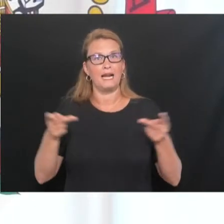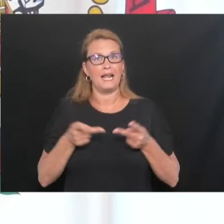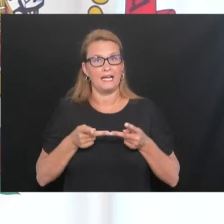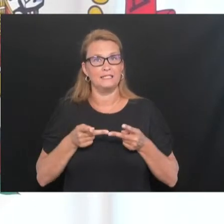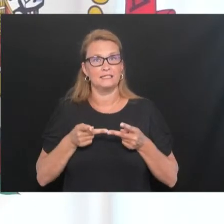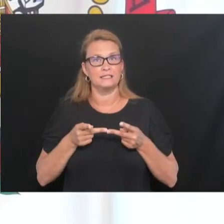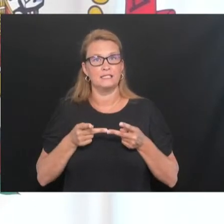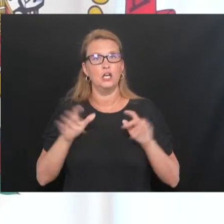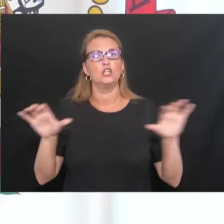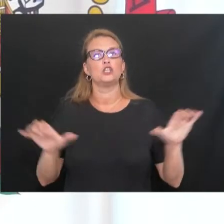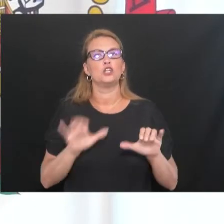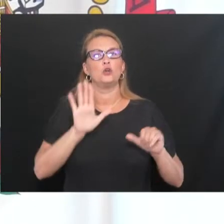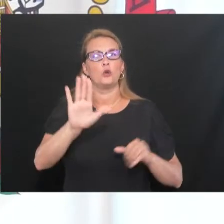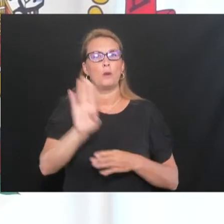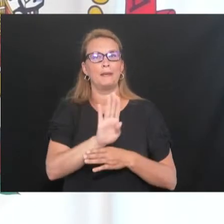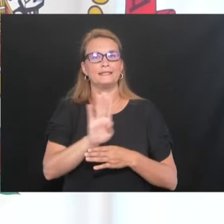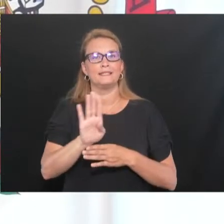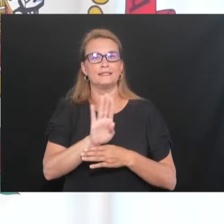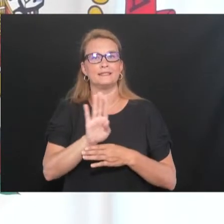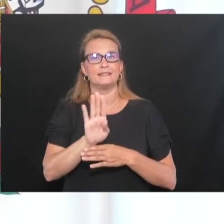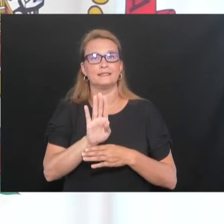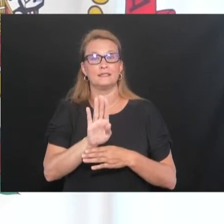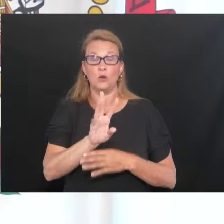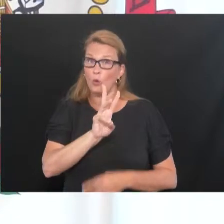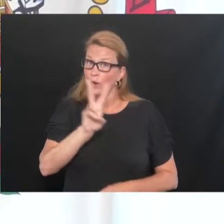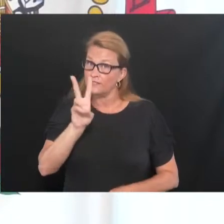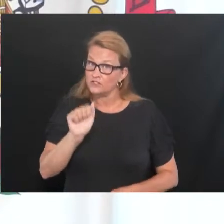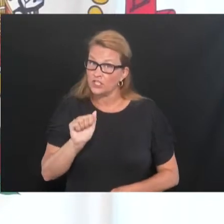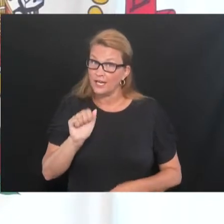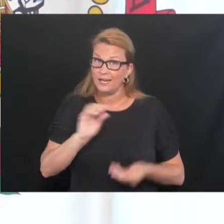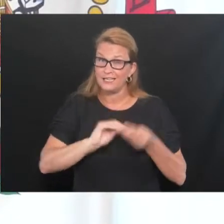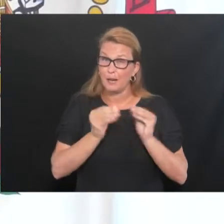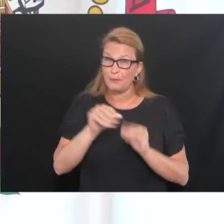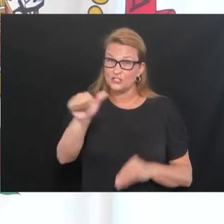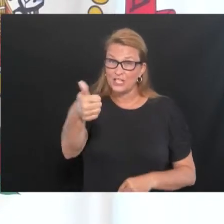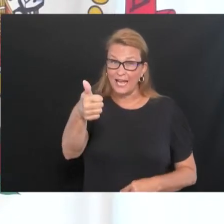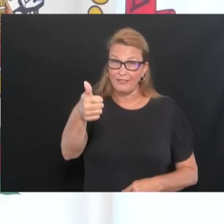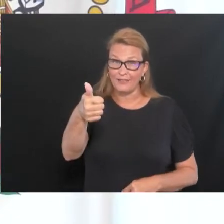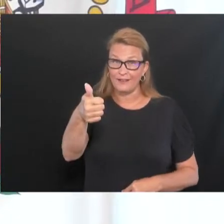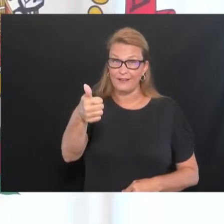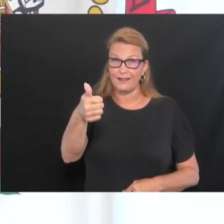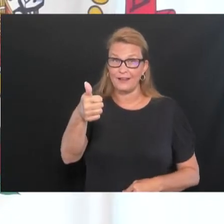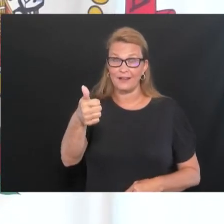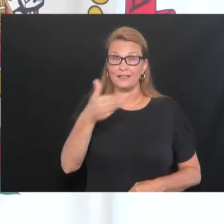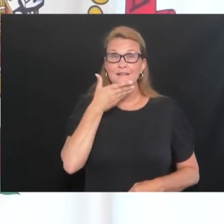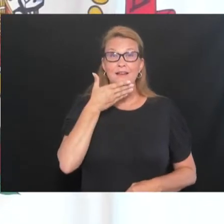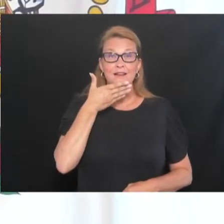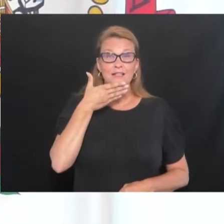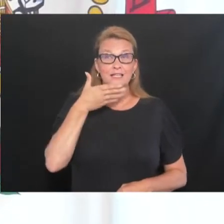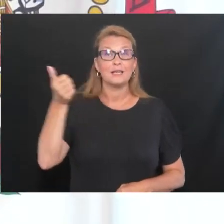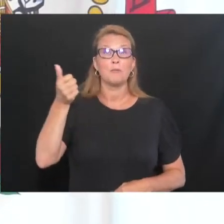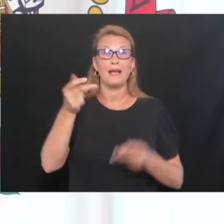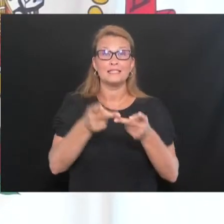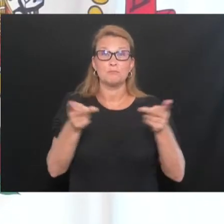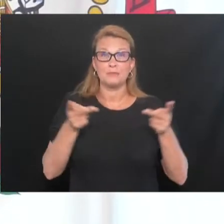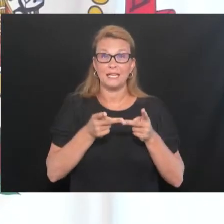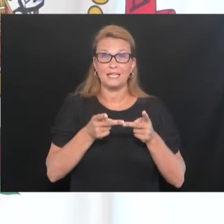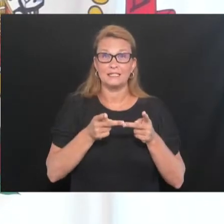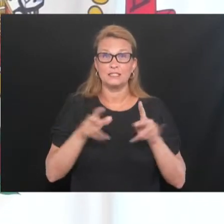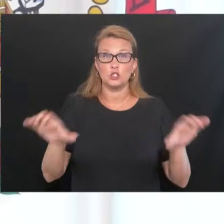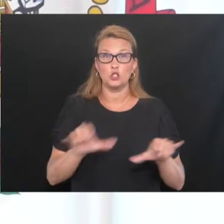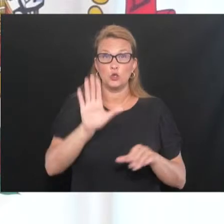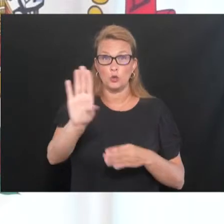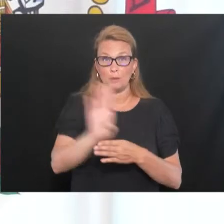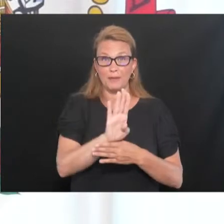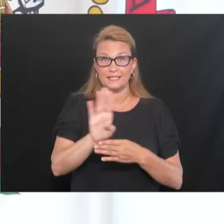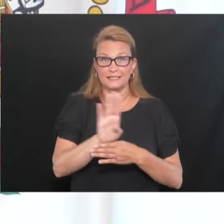do your business. So West Virginia ranked 10th in the nation, best place as far as the